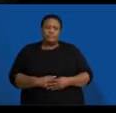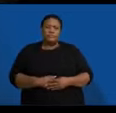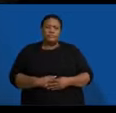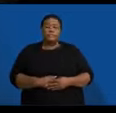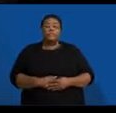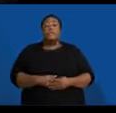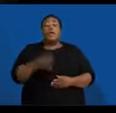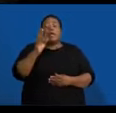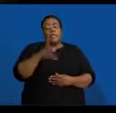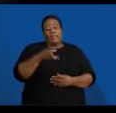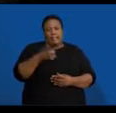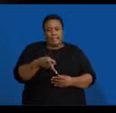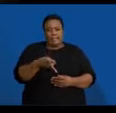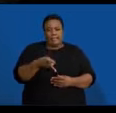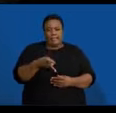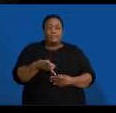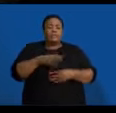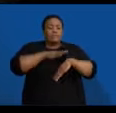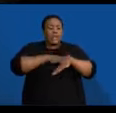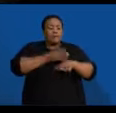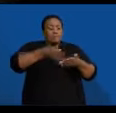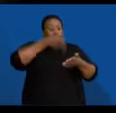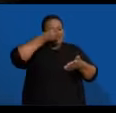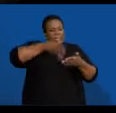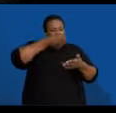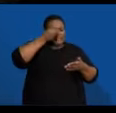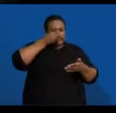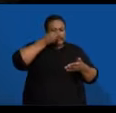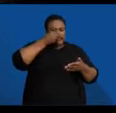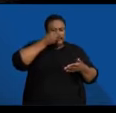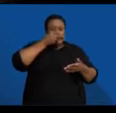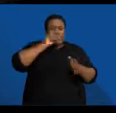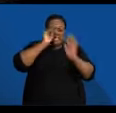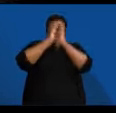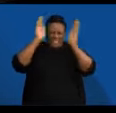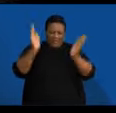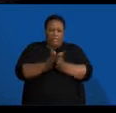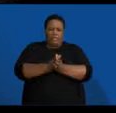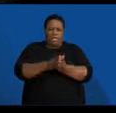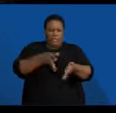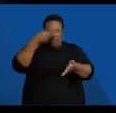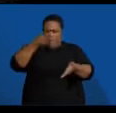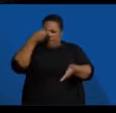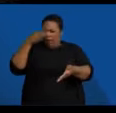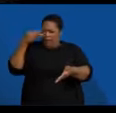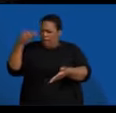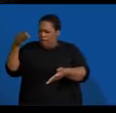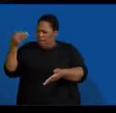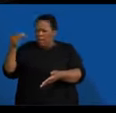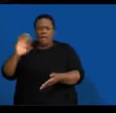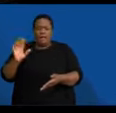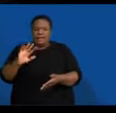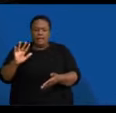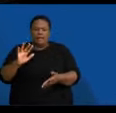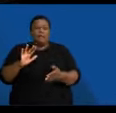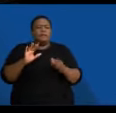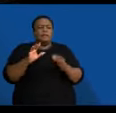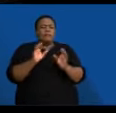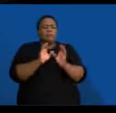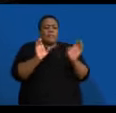up the sections into manageable parts using links between those parts. Use colors